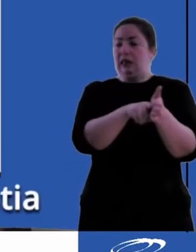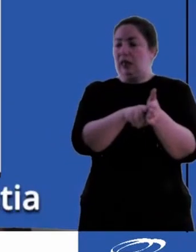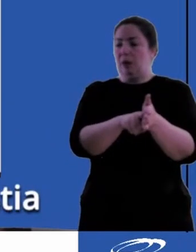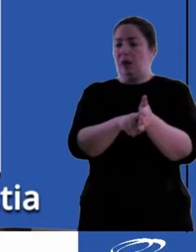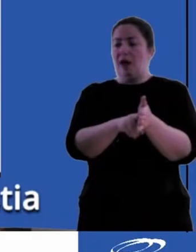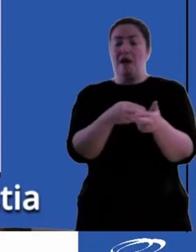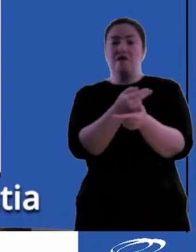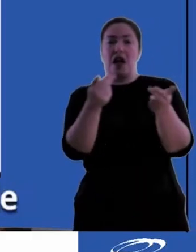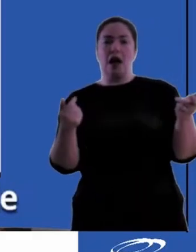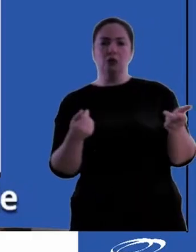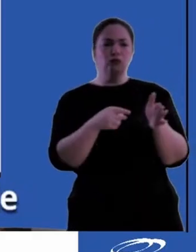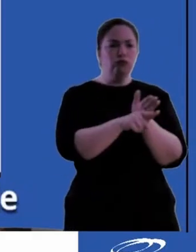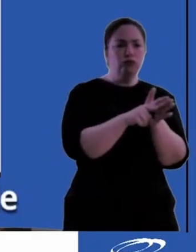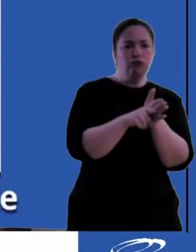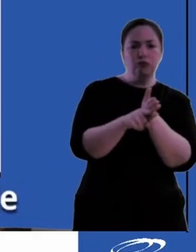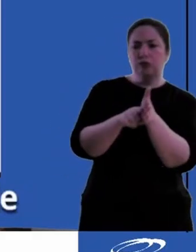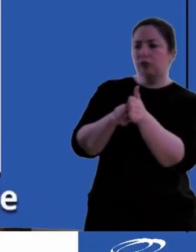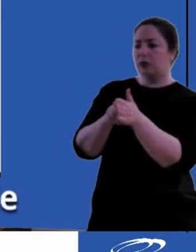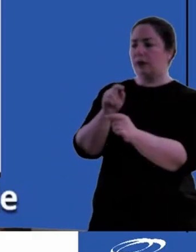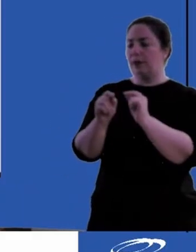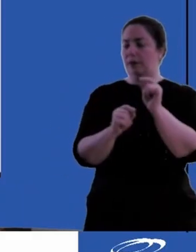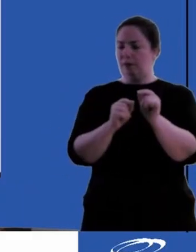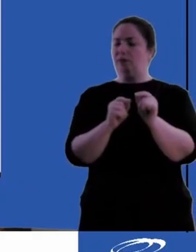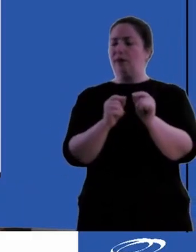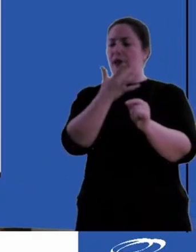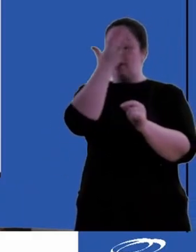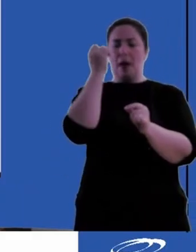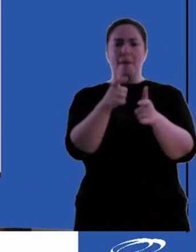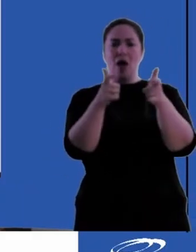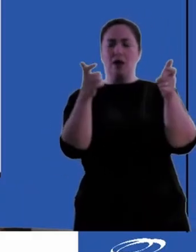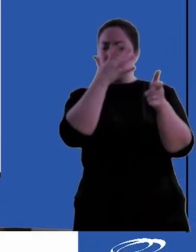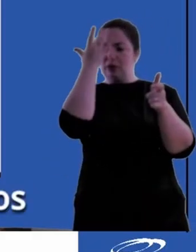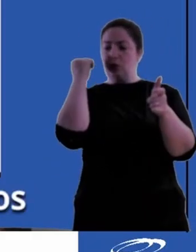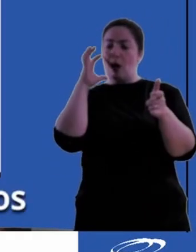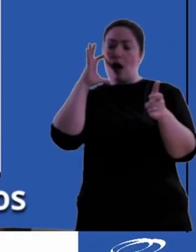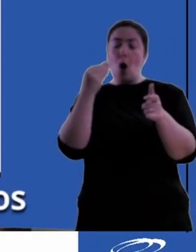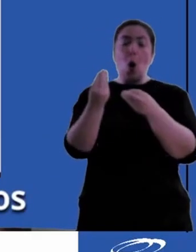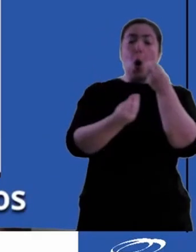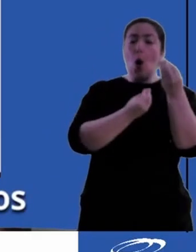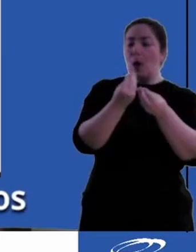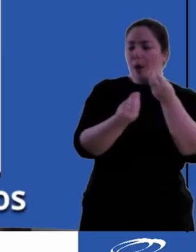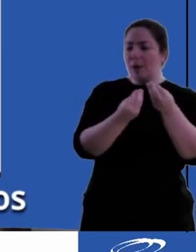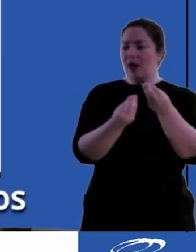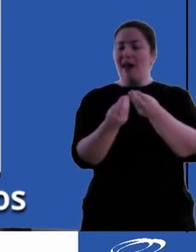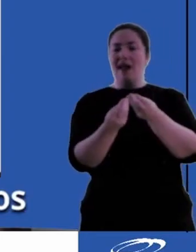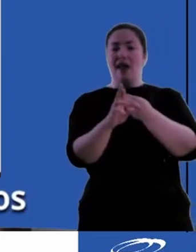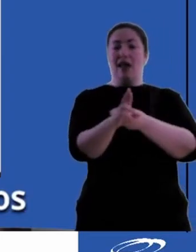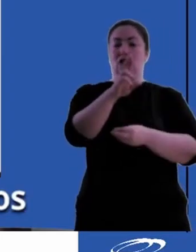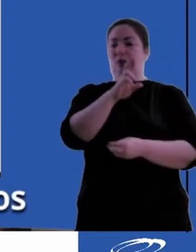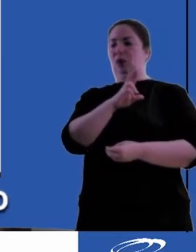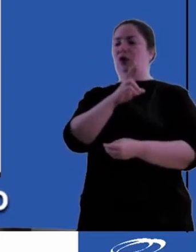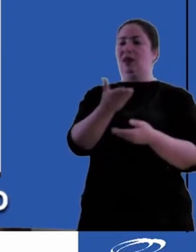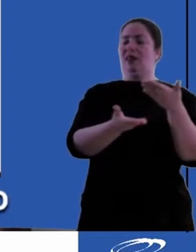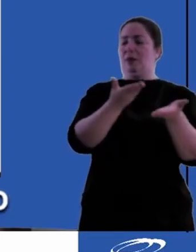knee, shoulder, or elbow arthroplasty revision. About a third of them had periprosthetic joint infection. And we simply